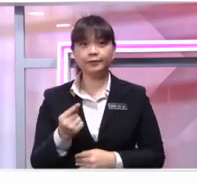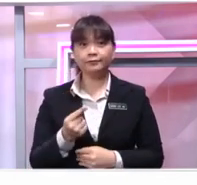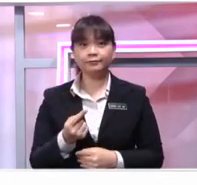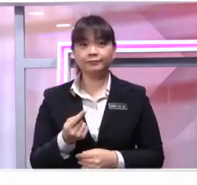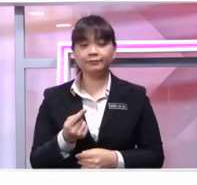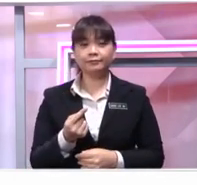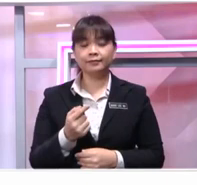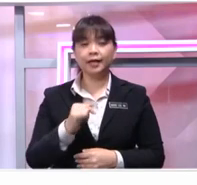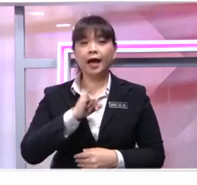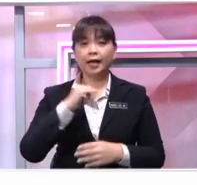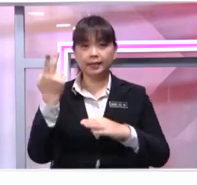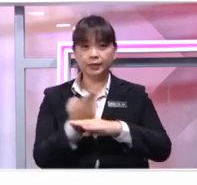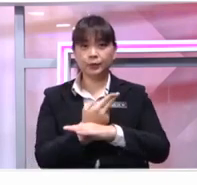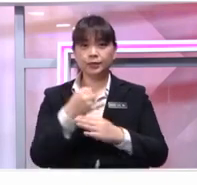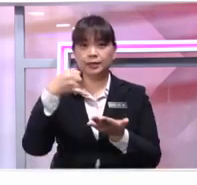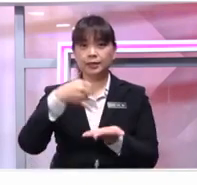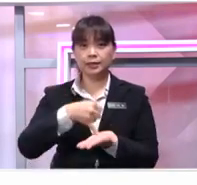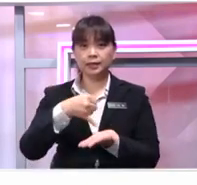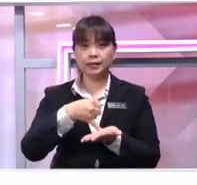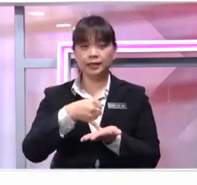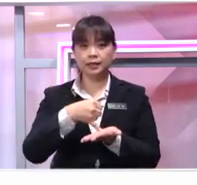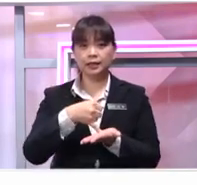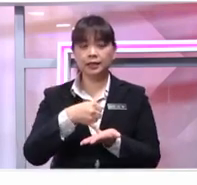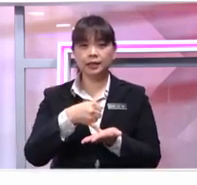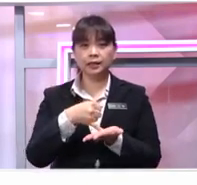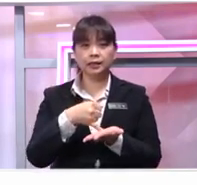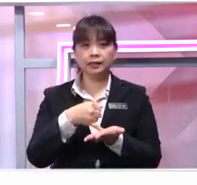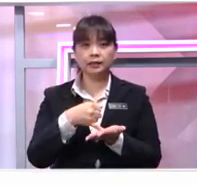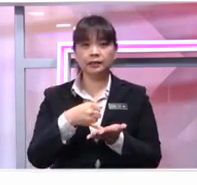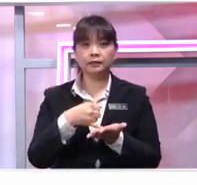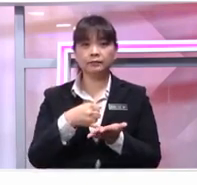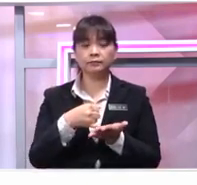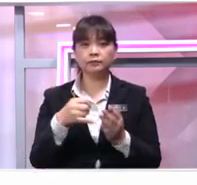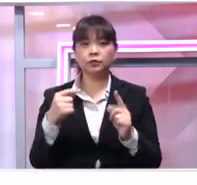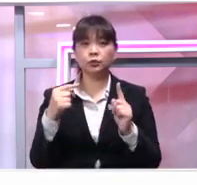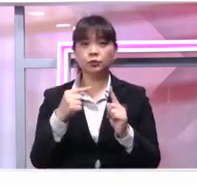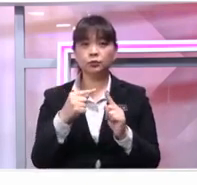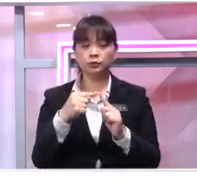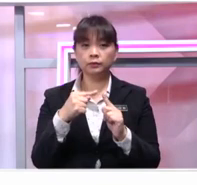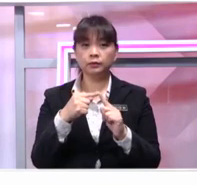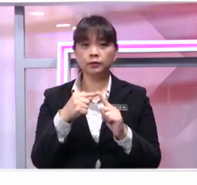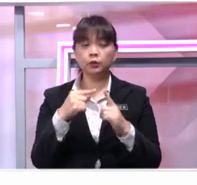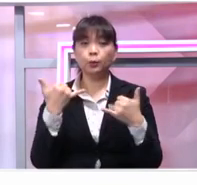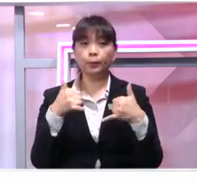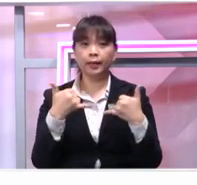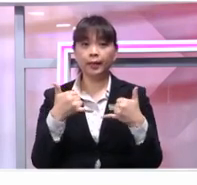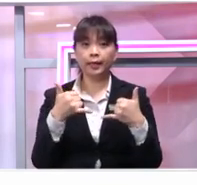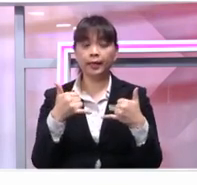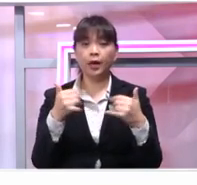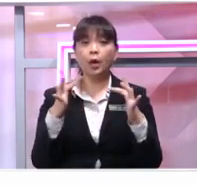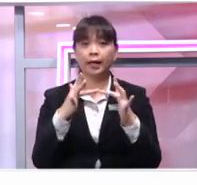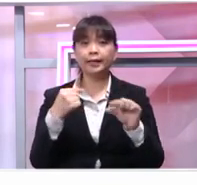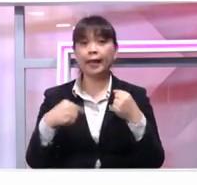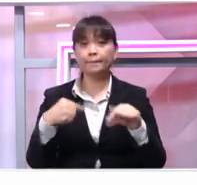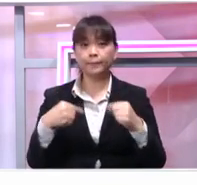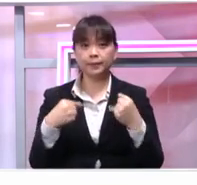I use it to keep in touch with the people I know, to chat with them, to play online game,